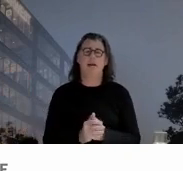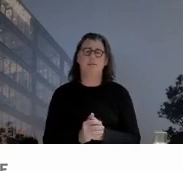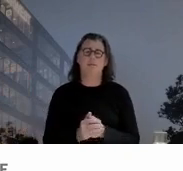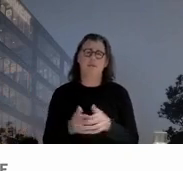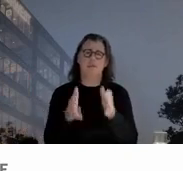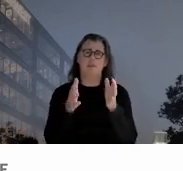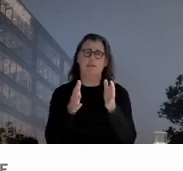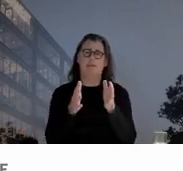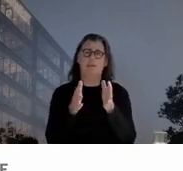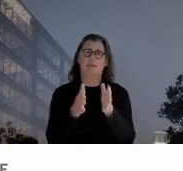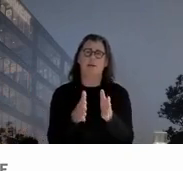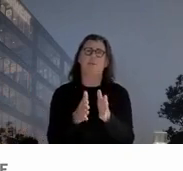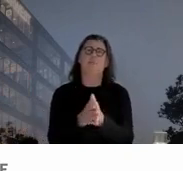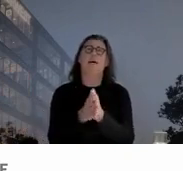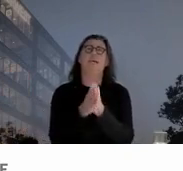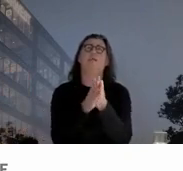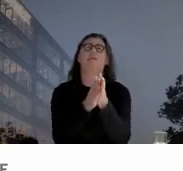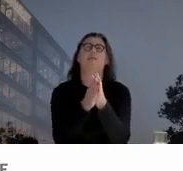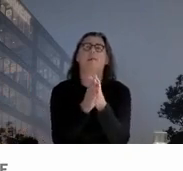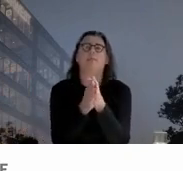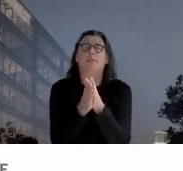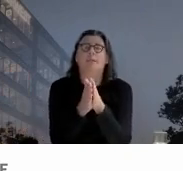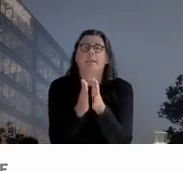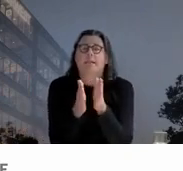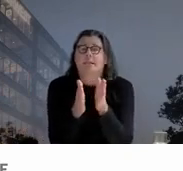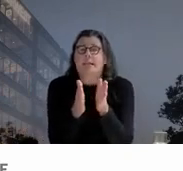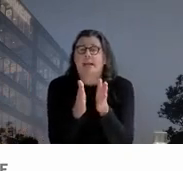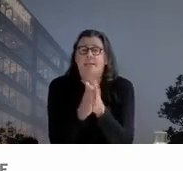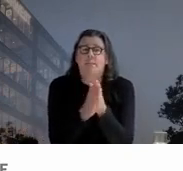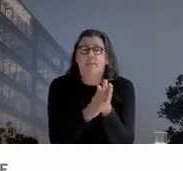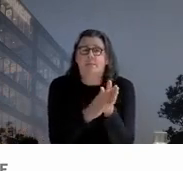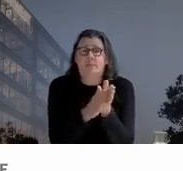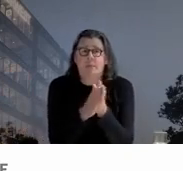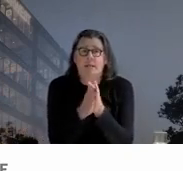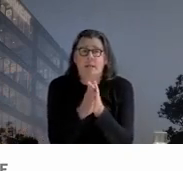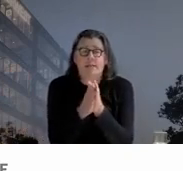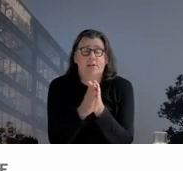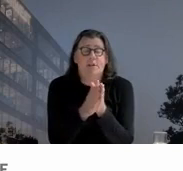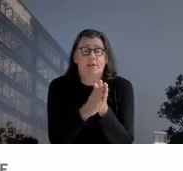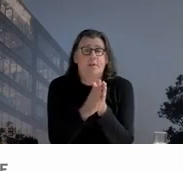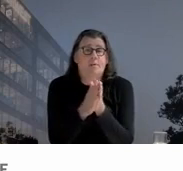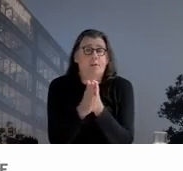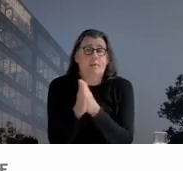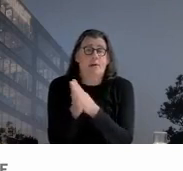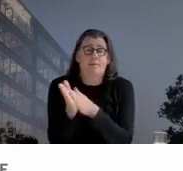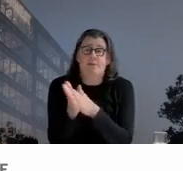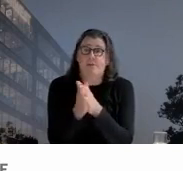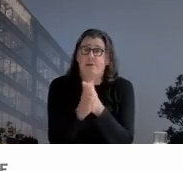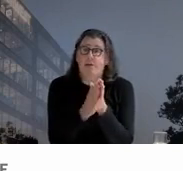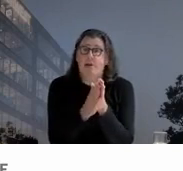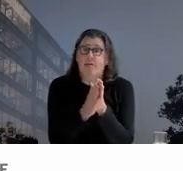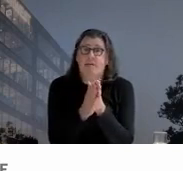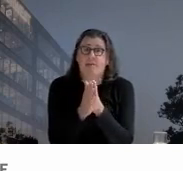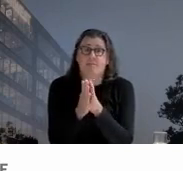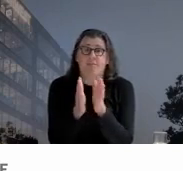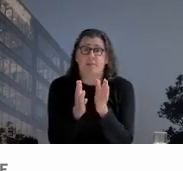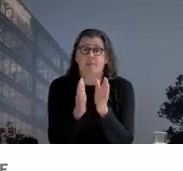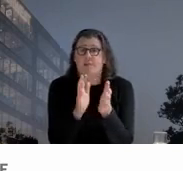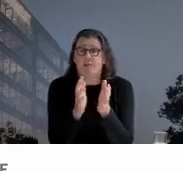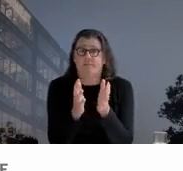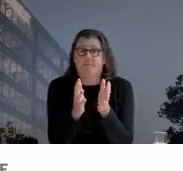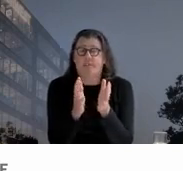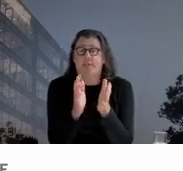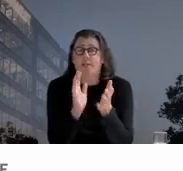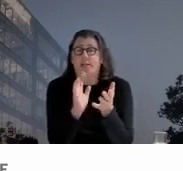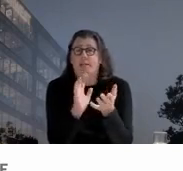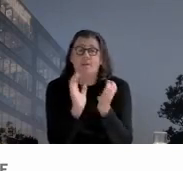of an outlier. So to just look at the solid panel itself, a typical double glazed unit will be about 139 kilos of